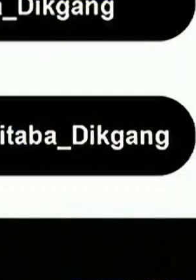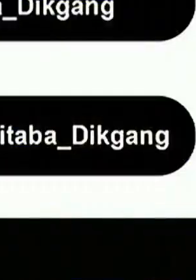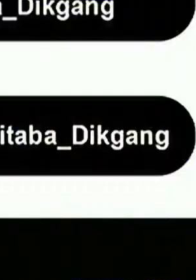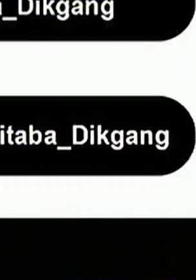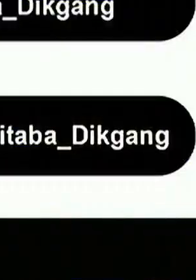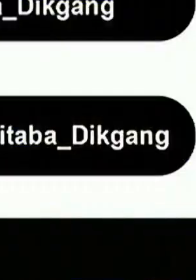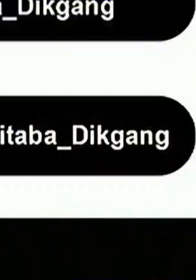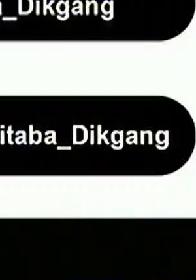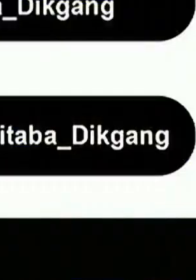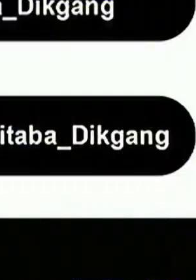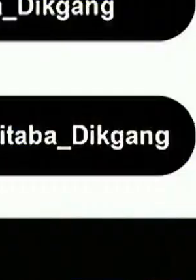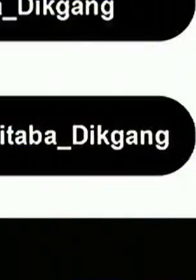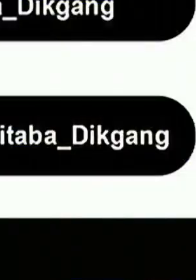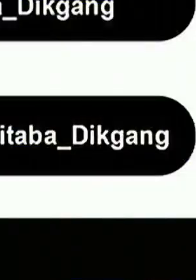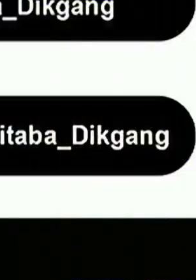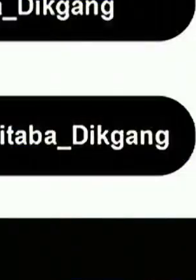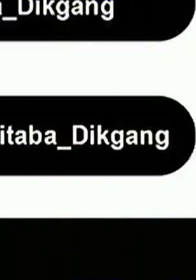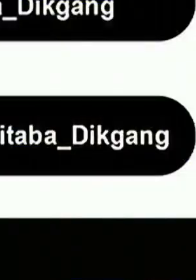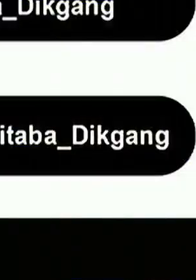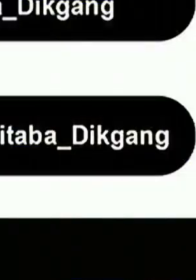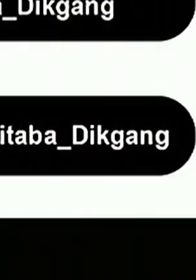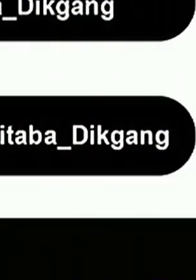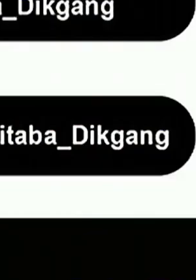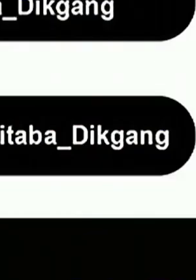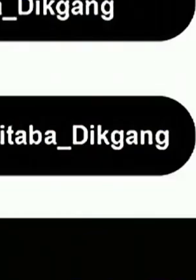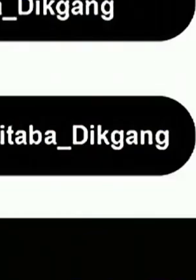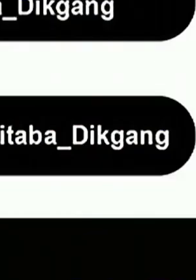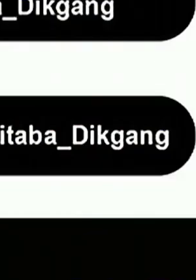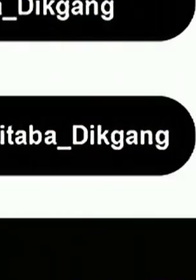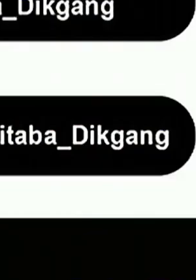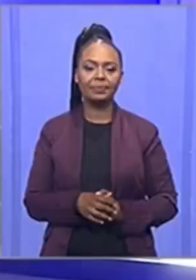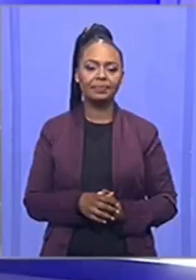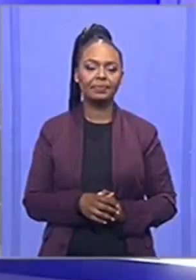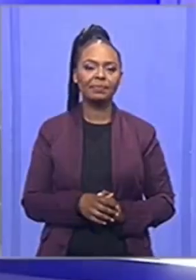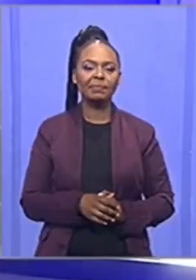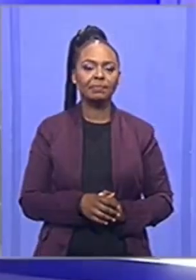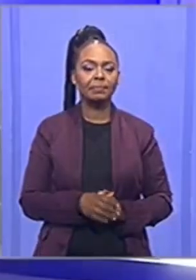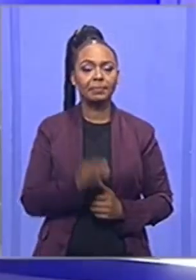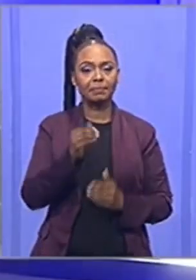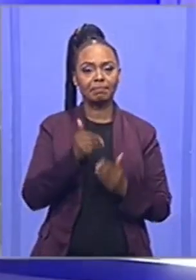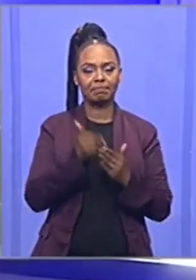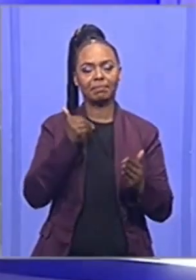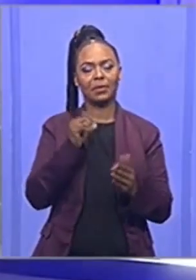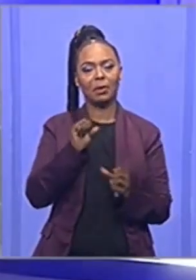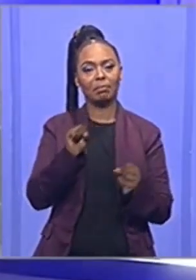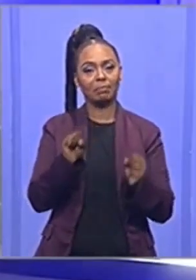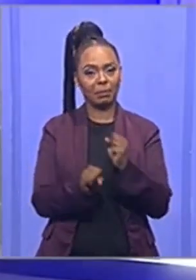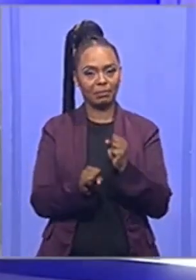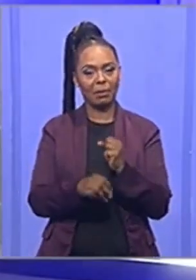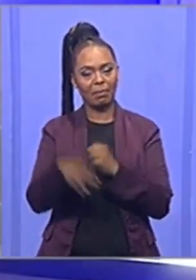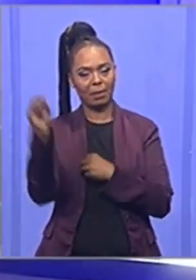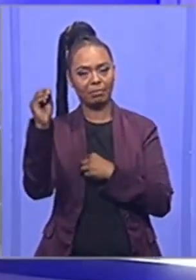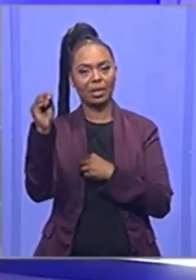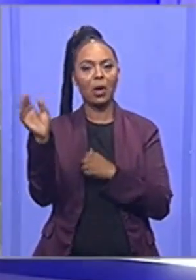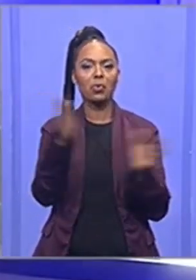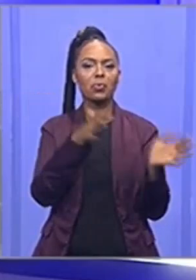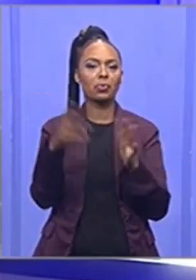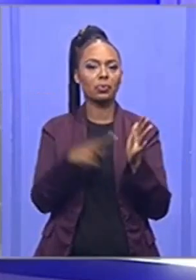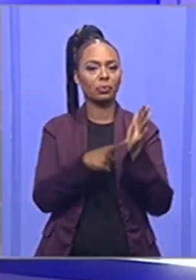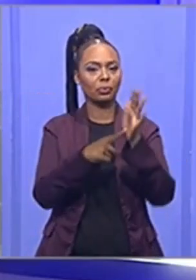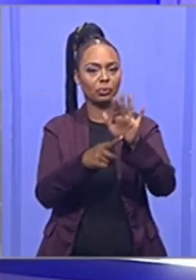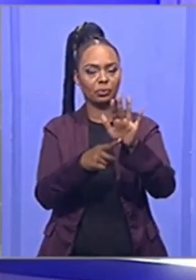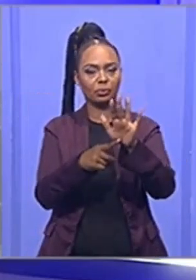mo mafaratlhatlheng a jaaka X, YouTube ga mmogo le Facebook. E re pele re kgaogana le wena mmogedi o montle re go tlisitse tsa